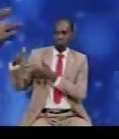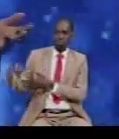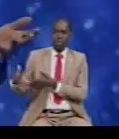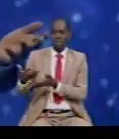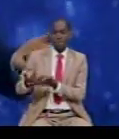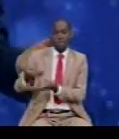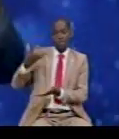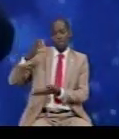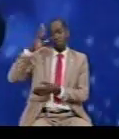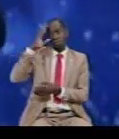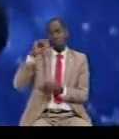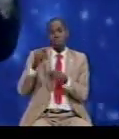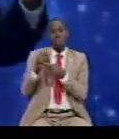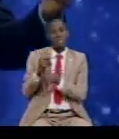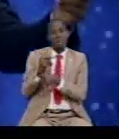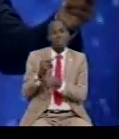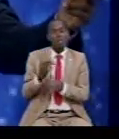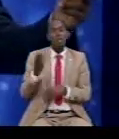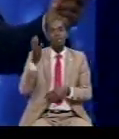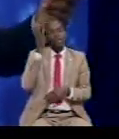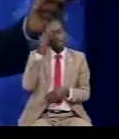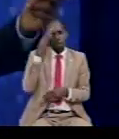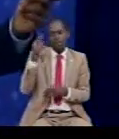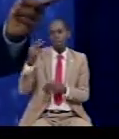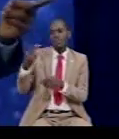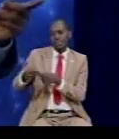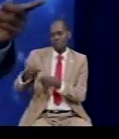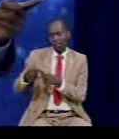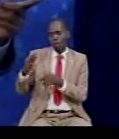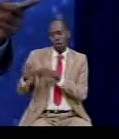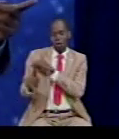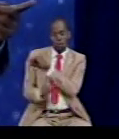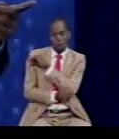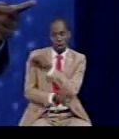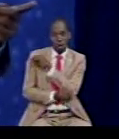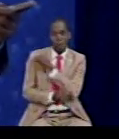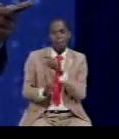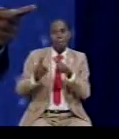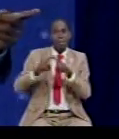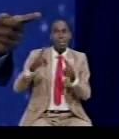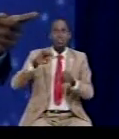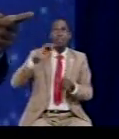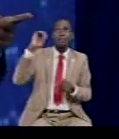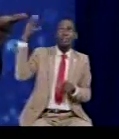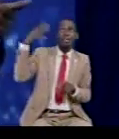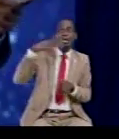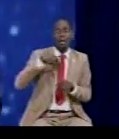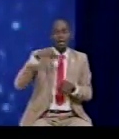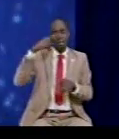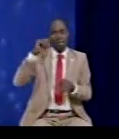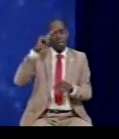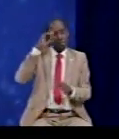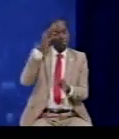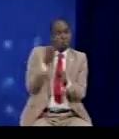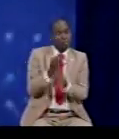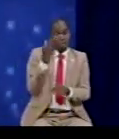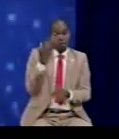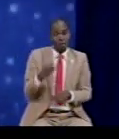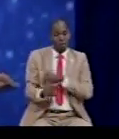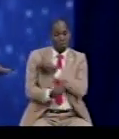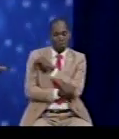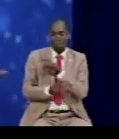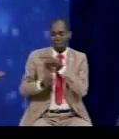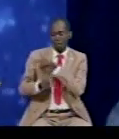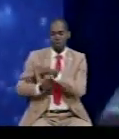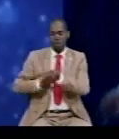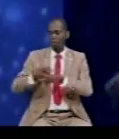side. He knew the name of Abraham, but the grace and the faith of Abraham he did not have.